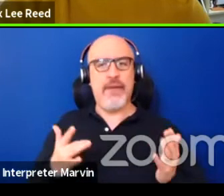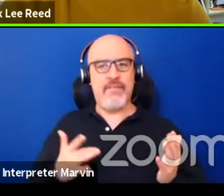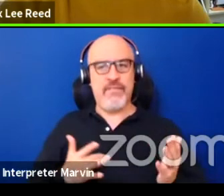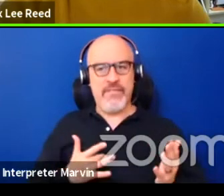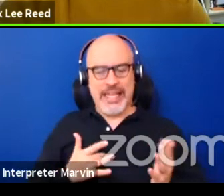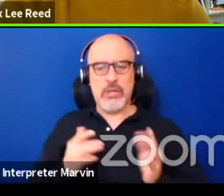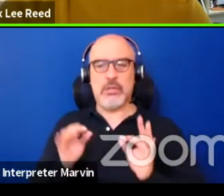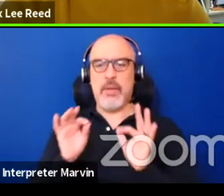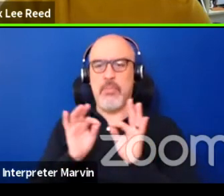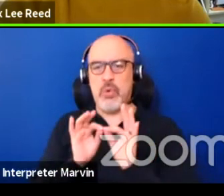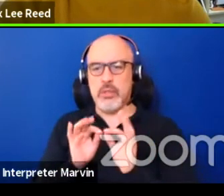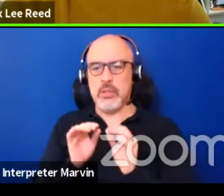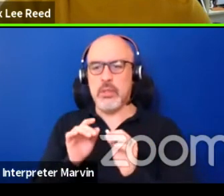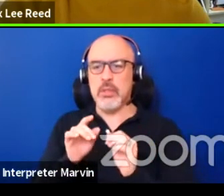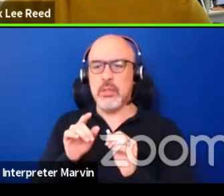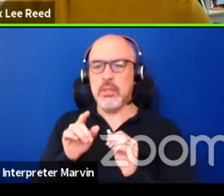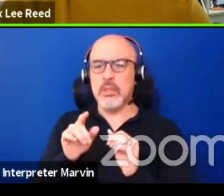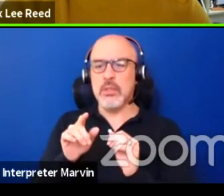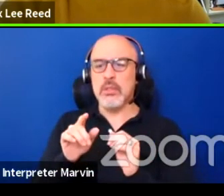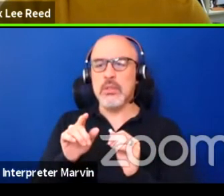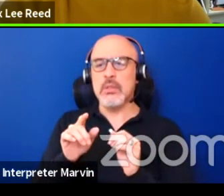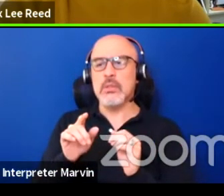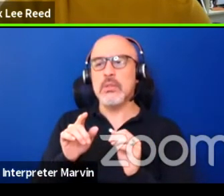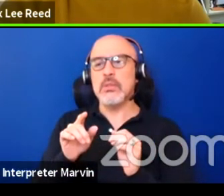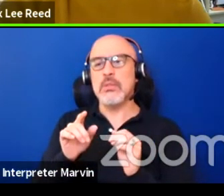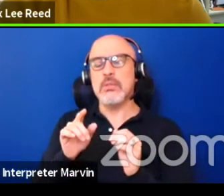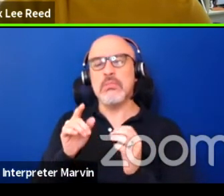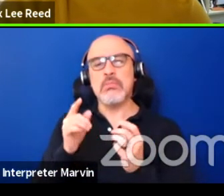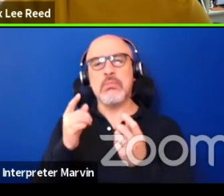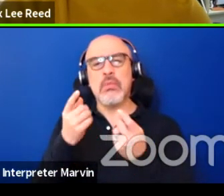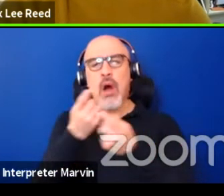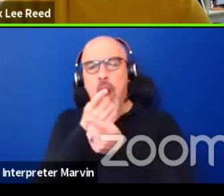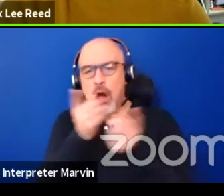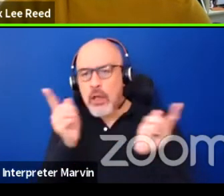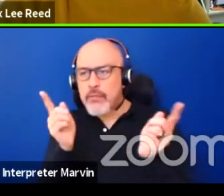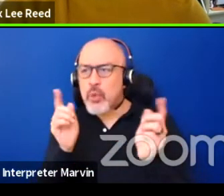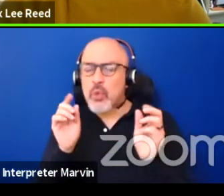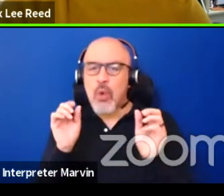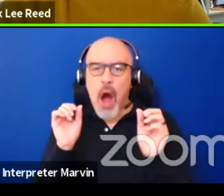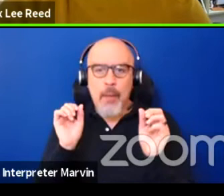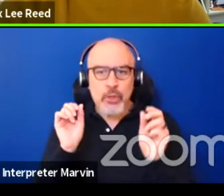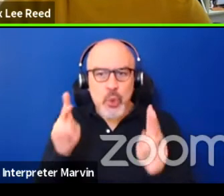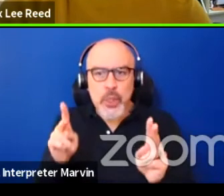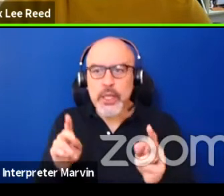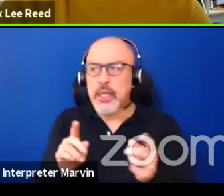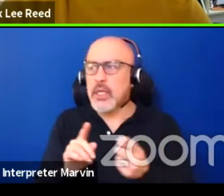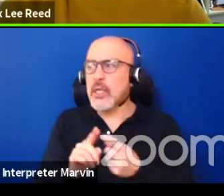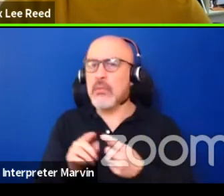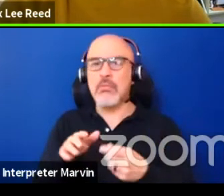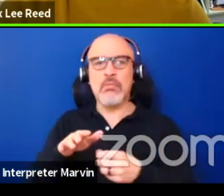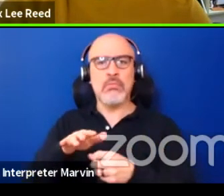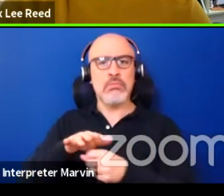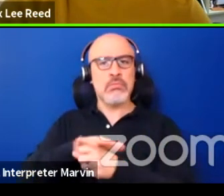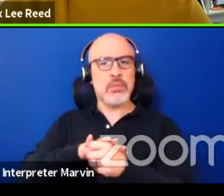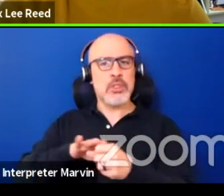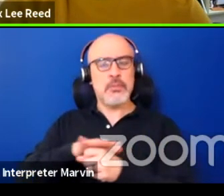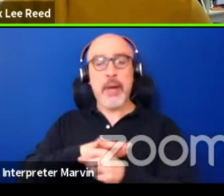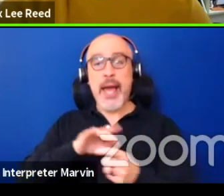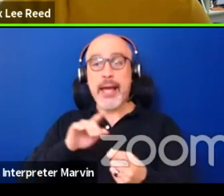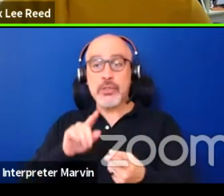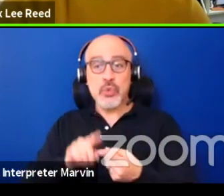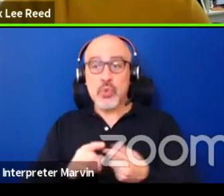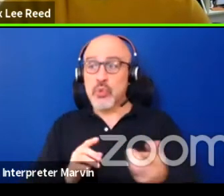here is to give all of you opportunity and space to just